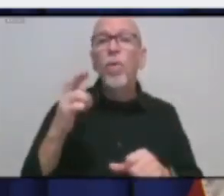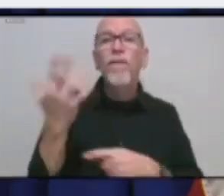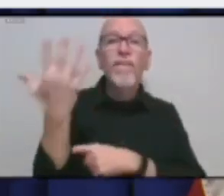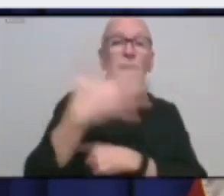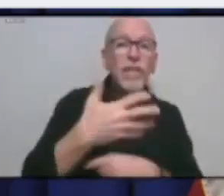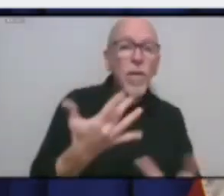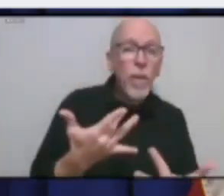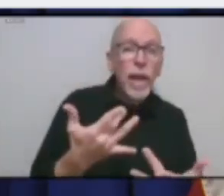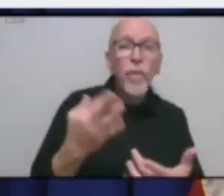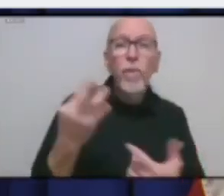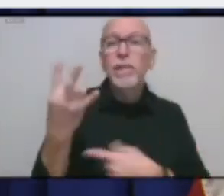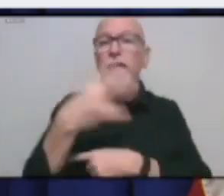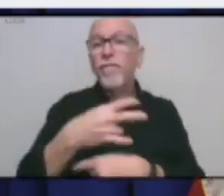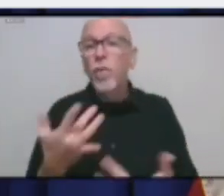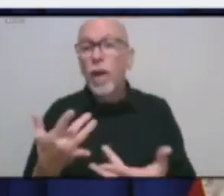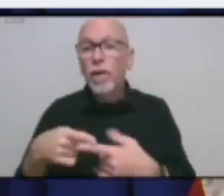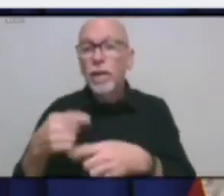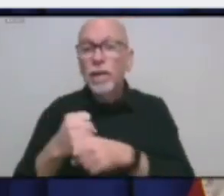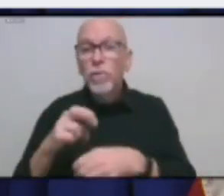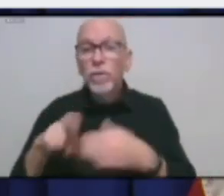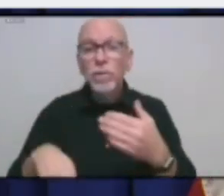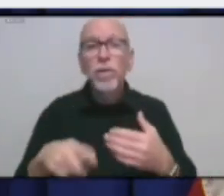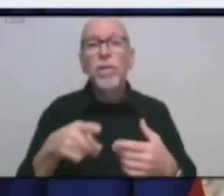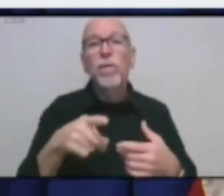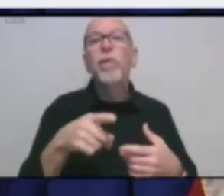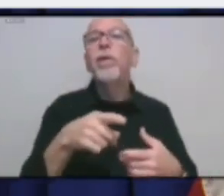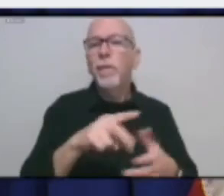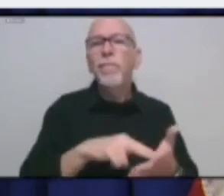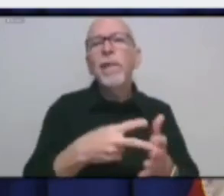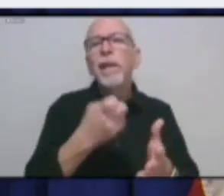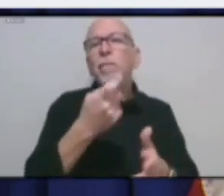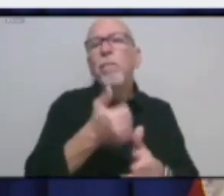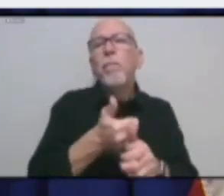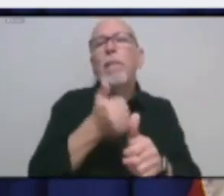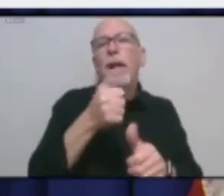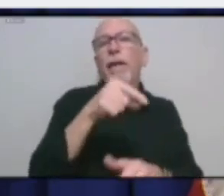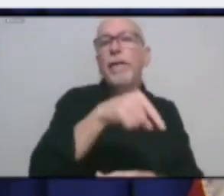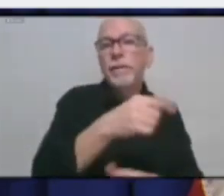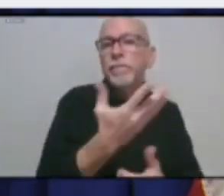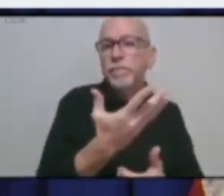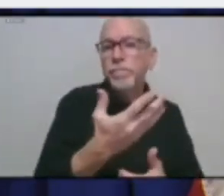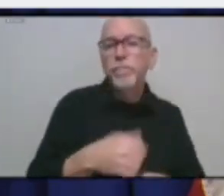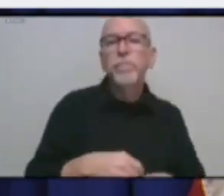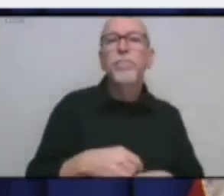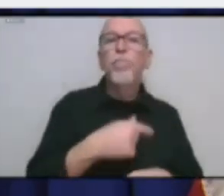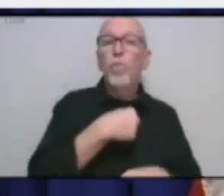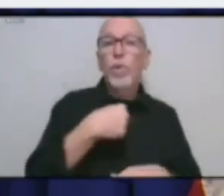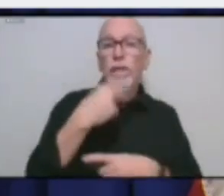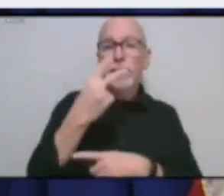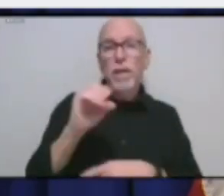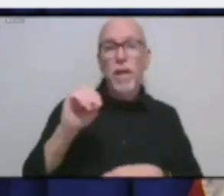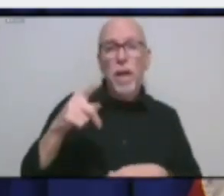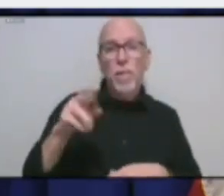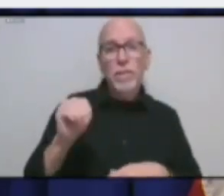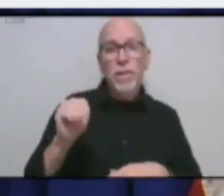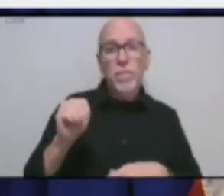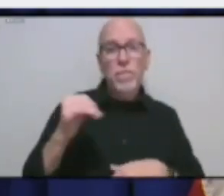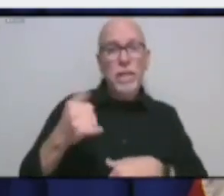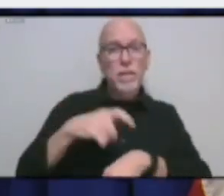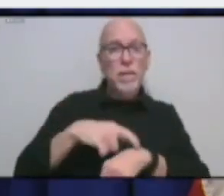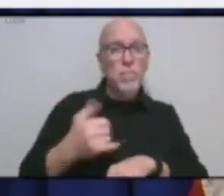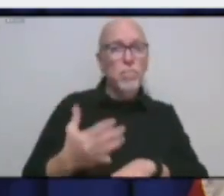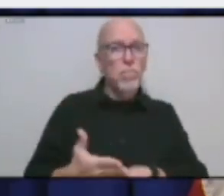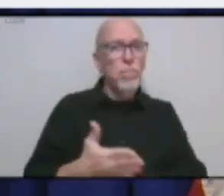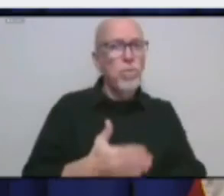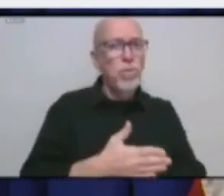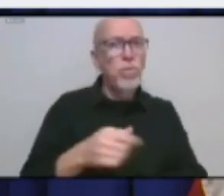7-day wait for that to come through, then that has lagged a little bit there. We are seeing Optum turnaround times improving and